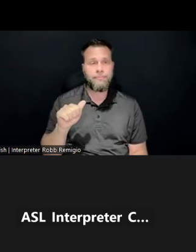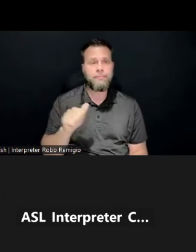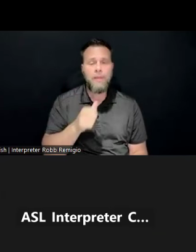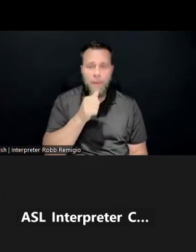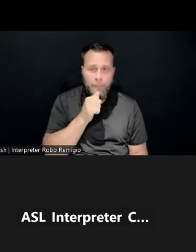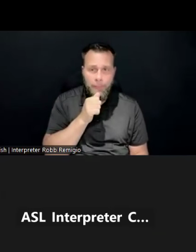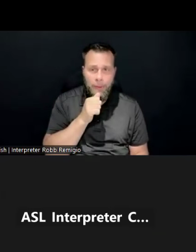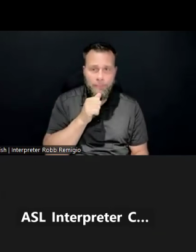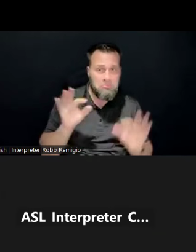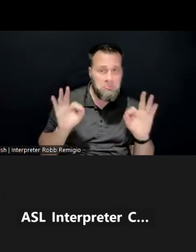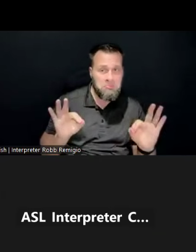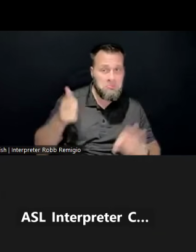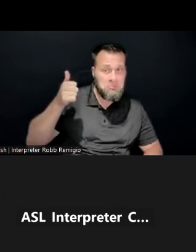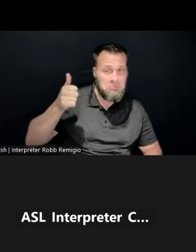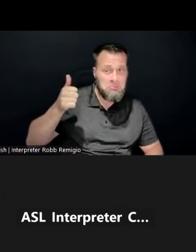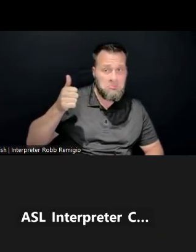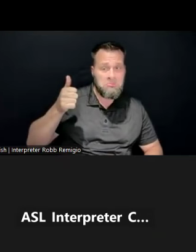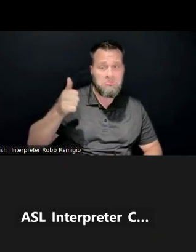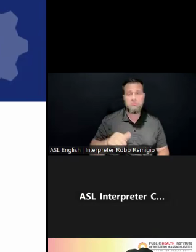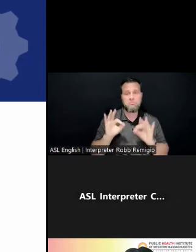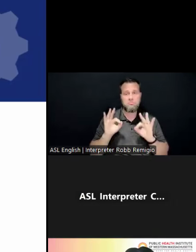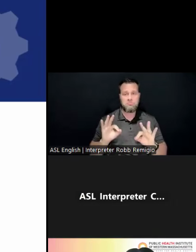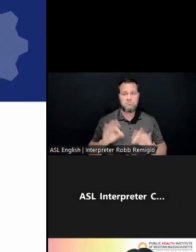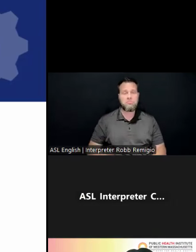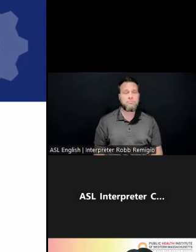give me a thumbs up if you can hear me okay. Thanks.